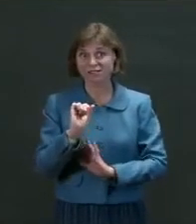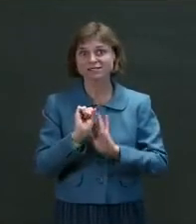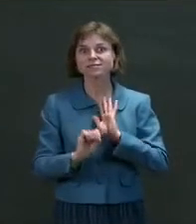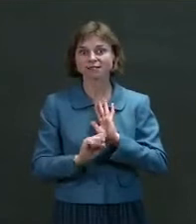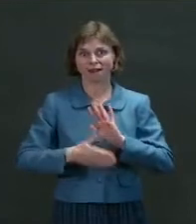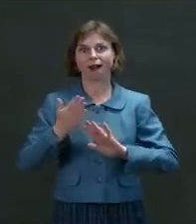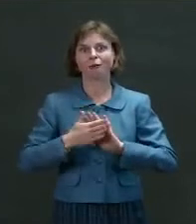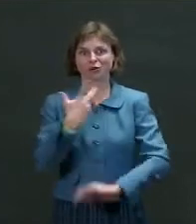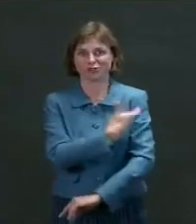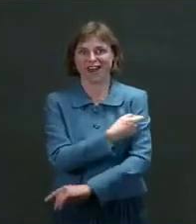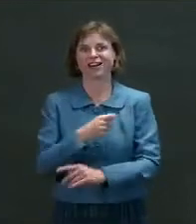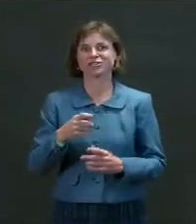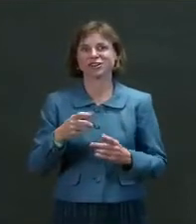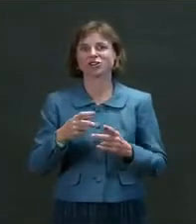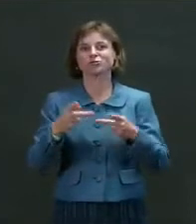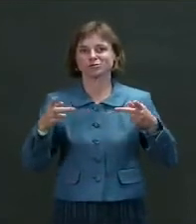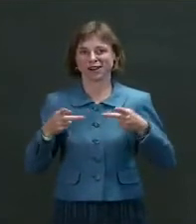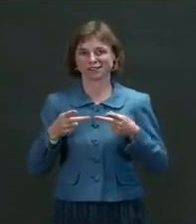site. So come on in.